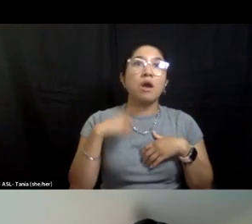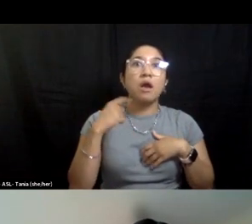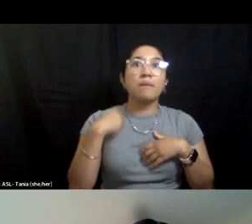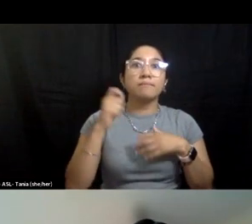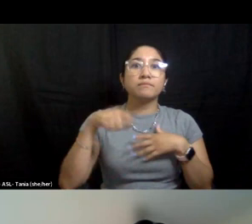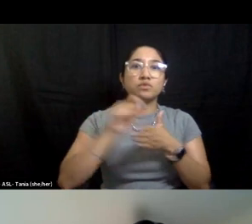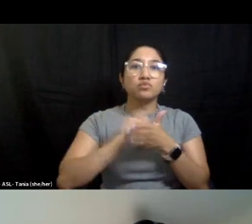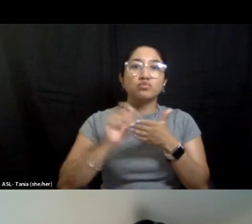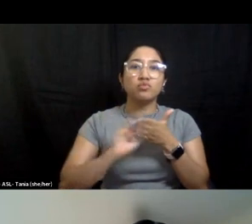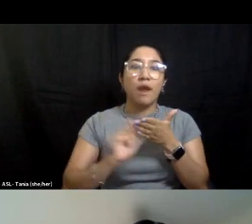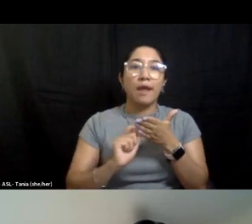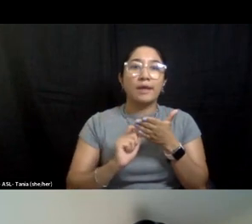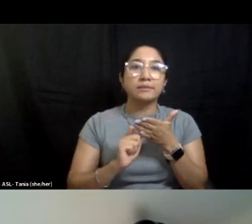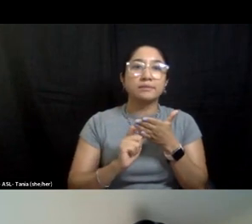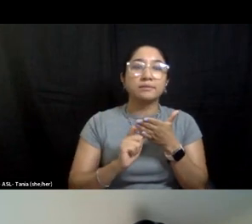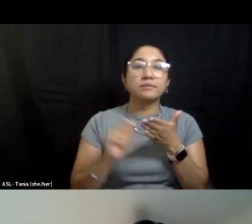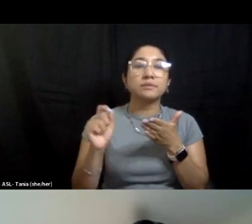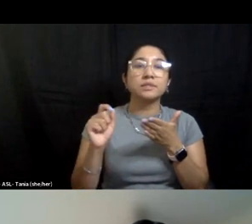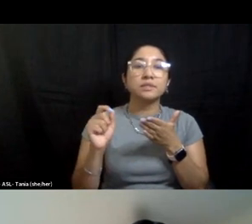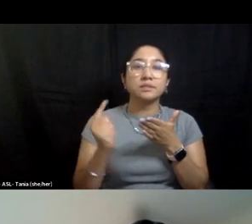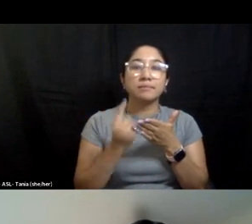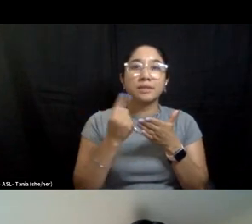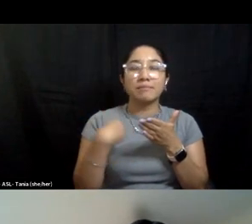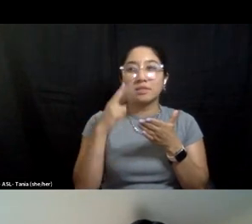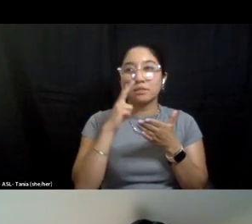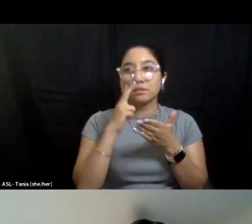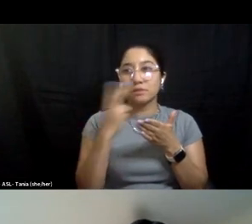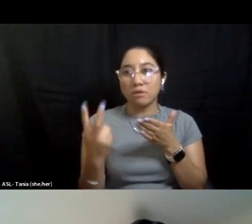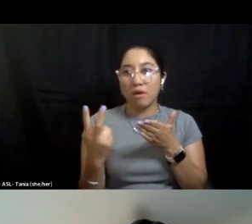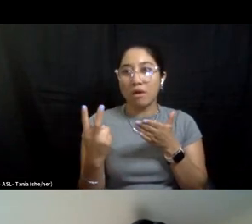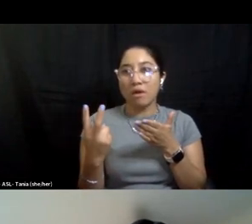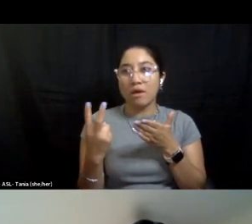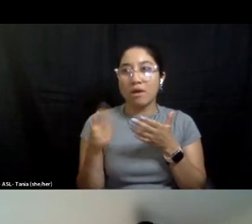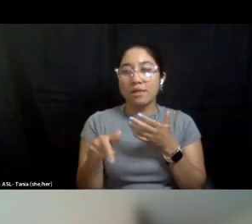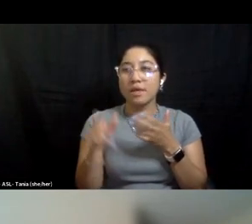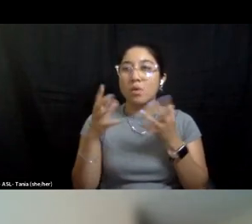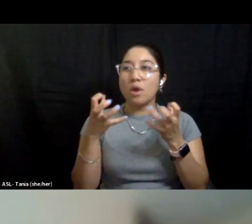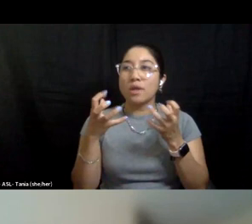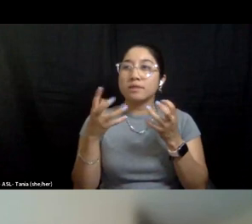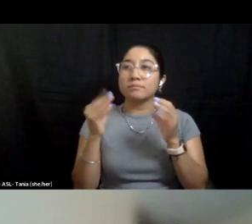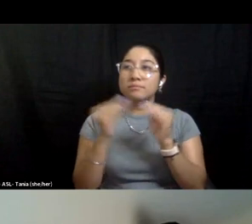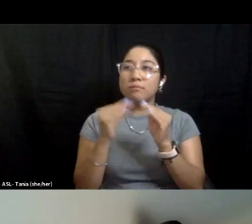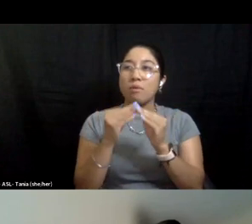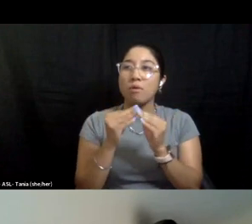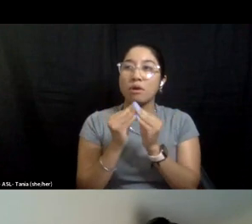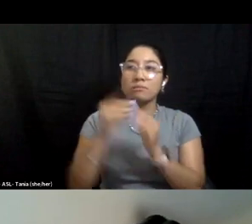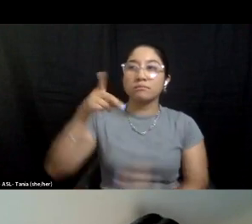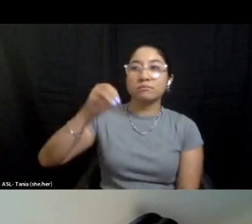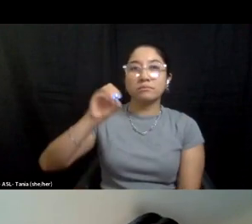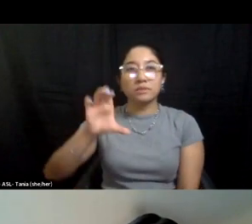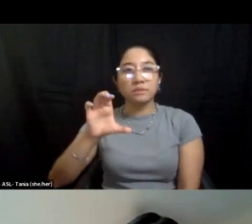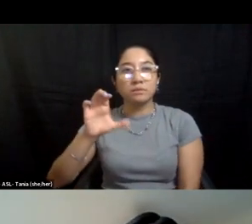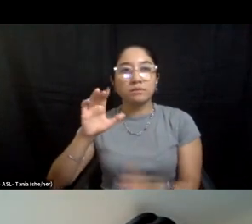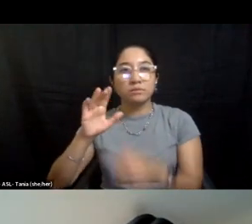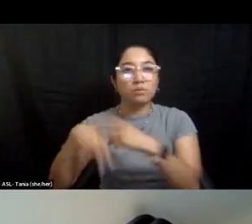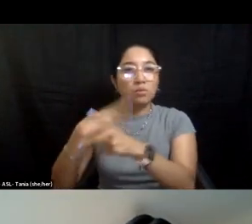Desire, and I just saw that the way that it, like, and we tried to do it like a color conscious way, which I have strong feelings about. And it just, I